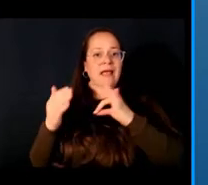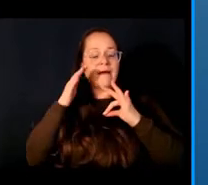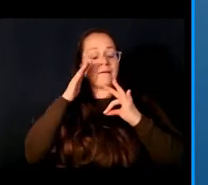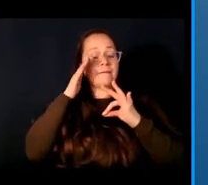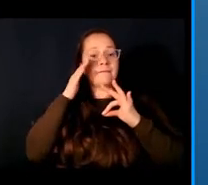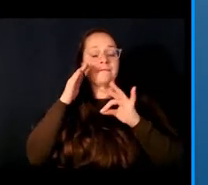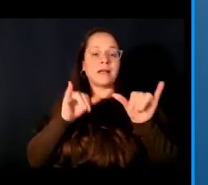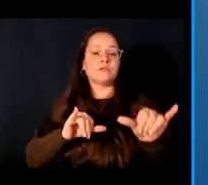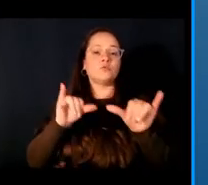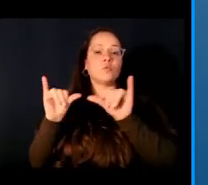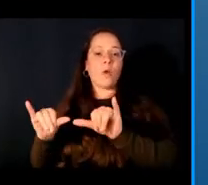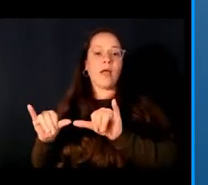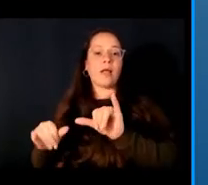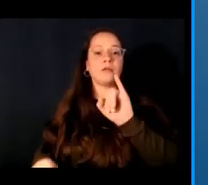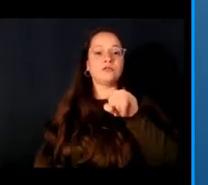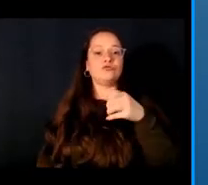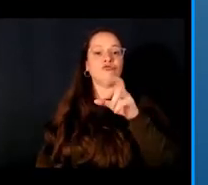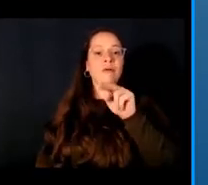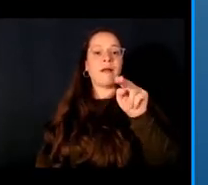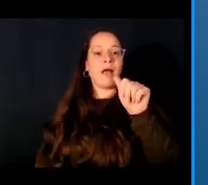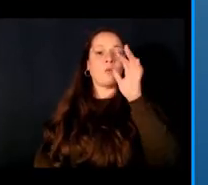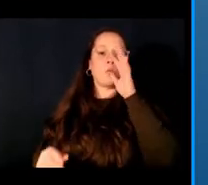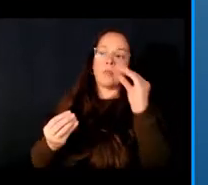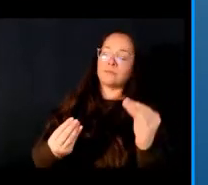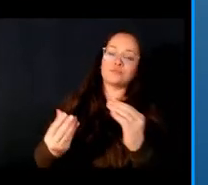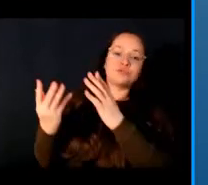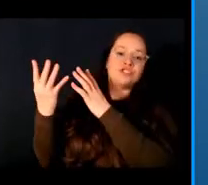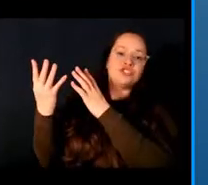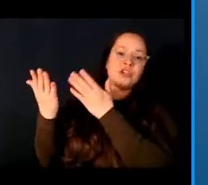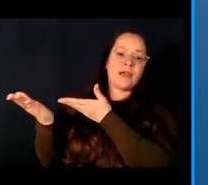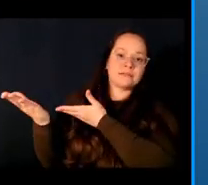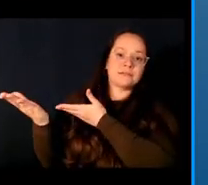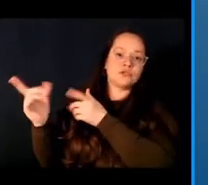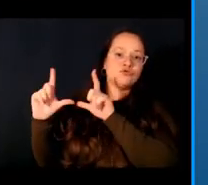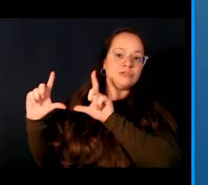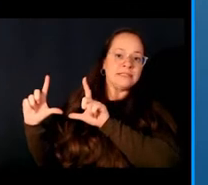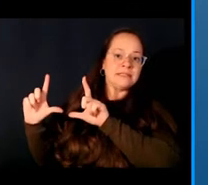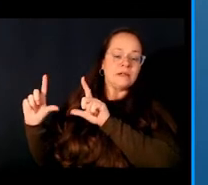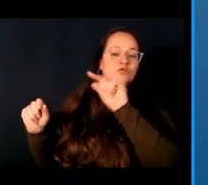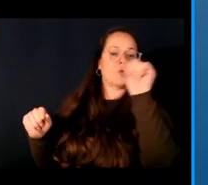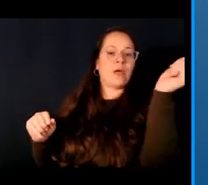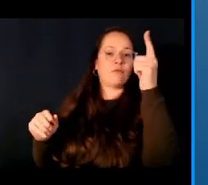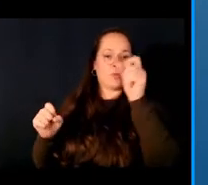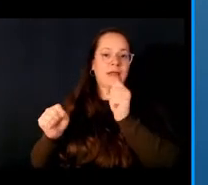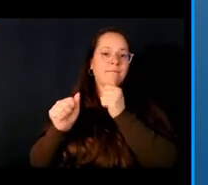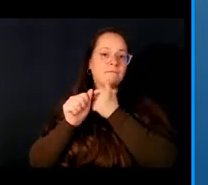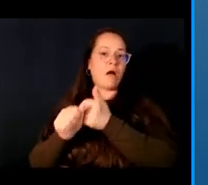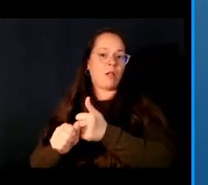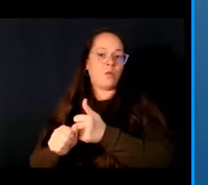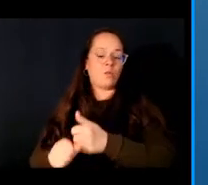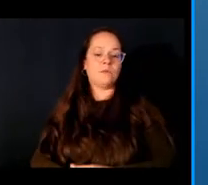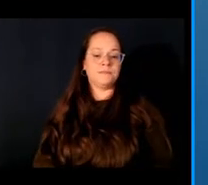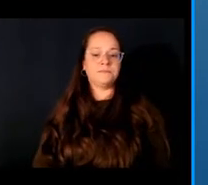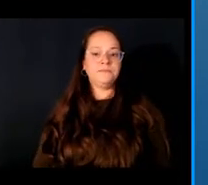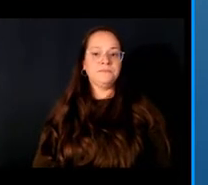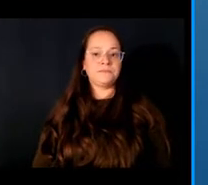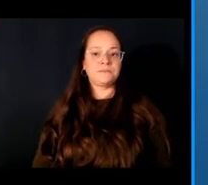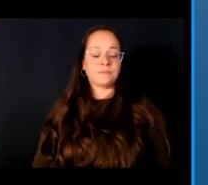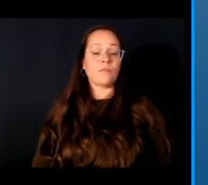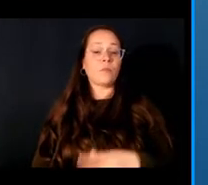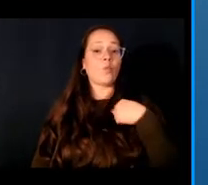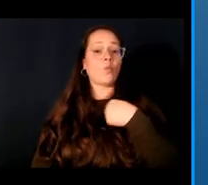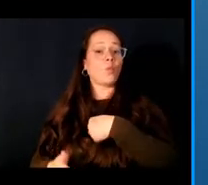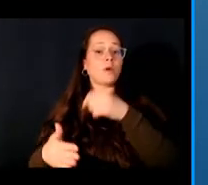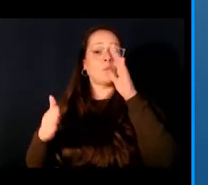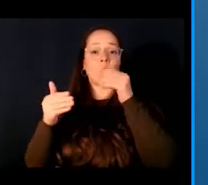as well Jenna will be projecting on the screen so everyone can follow along we will